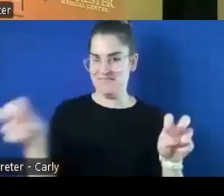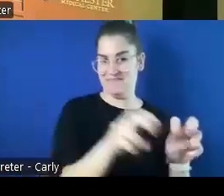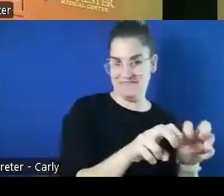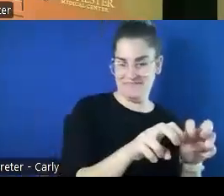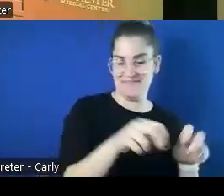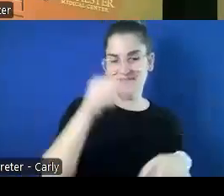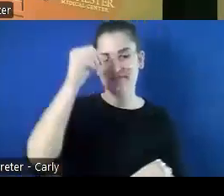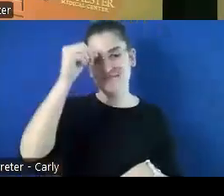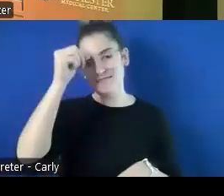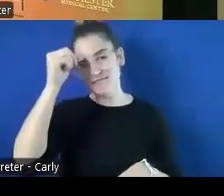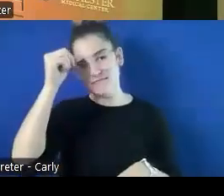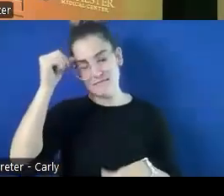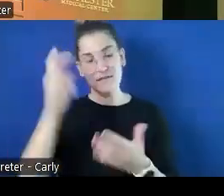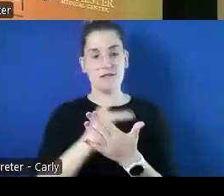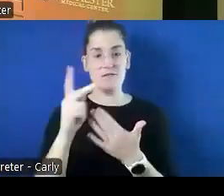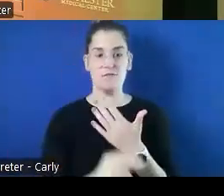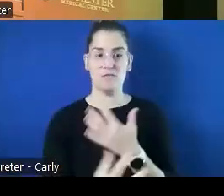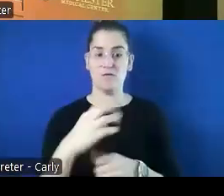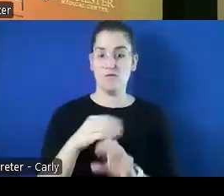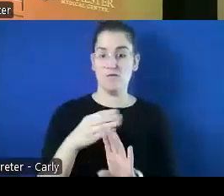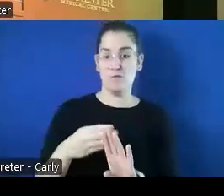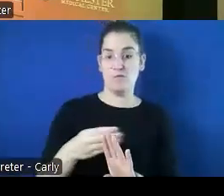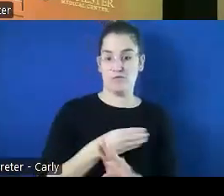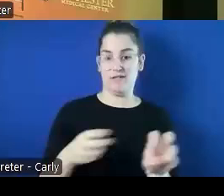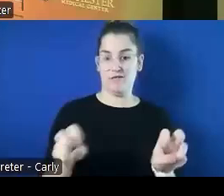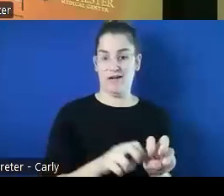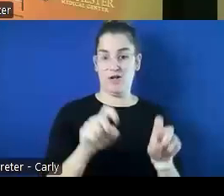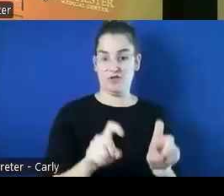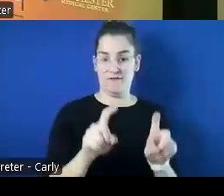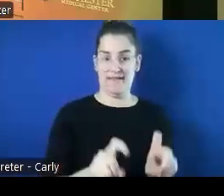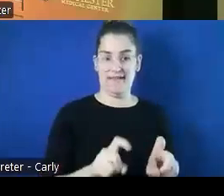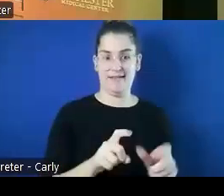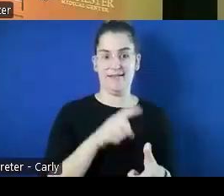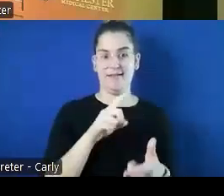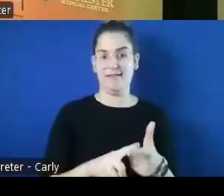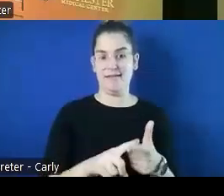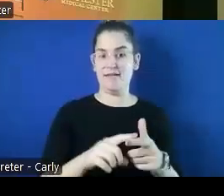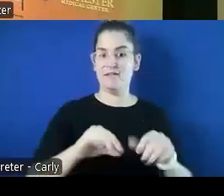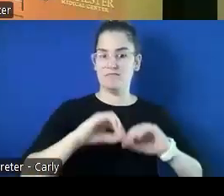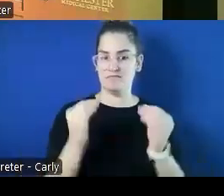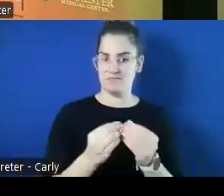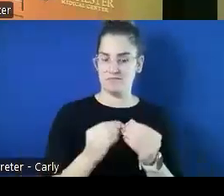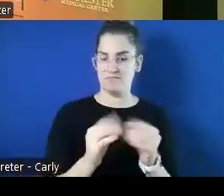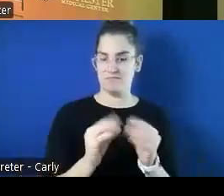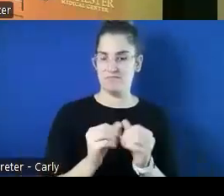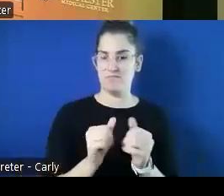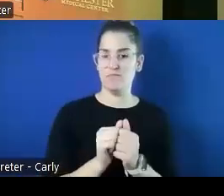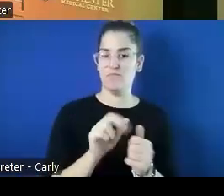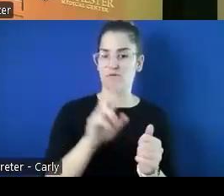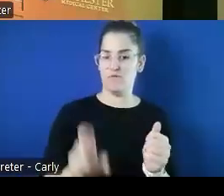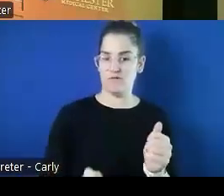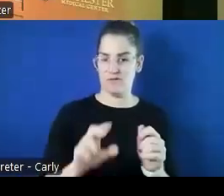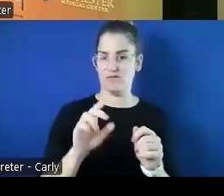program includes a pre-ride-along survey, an organizational introductory meeting with a senior member of the Rochester Police